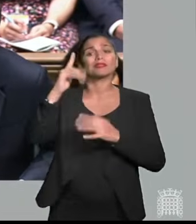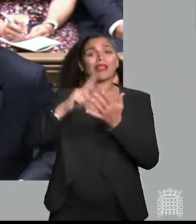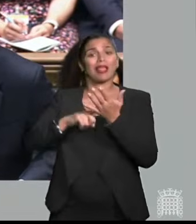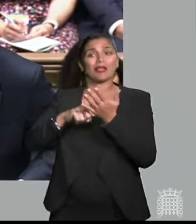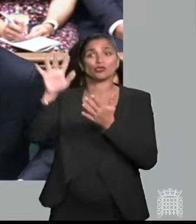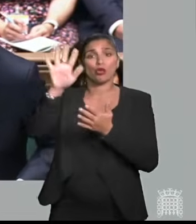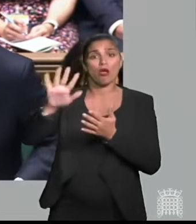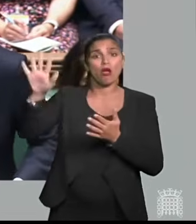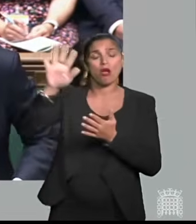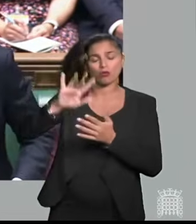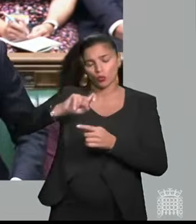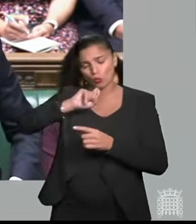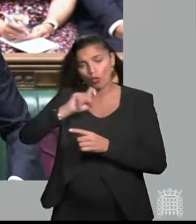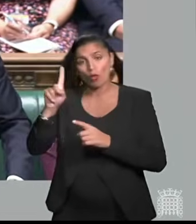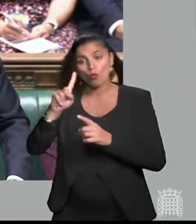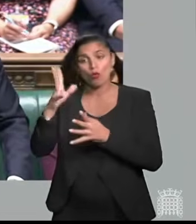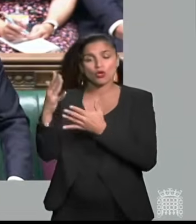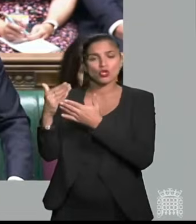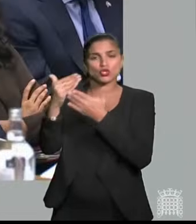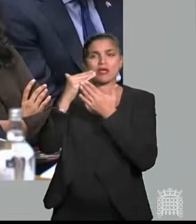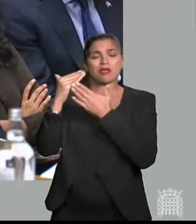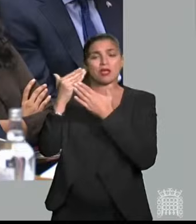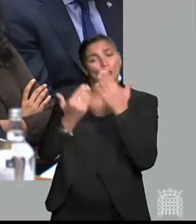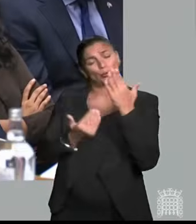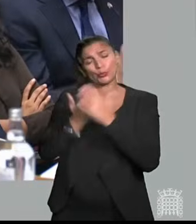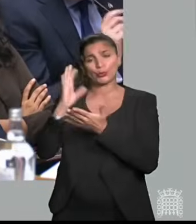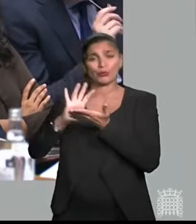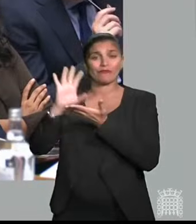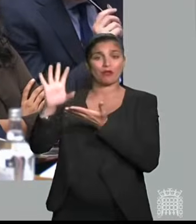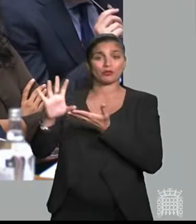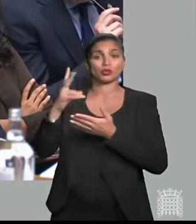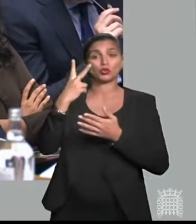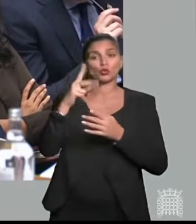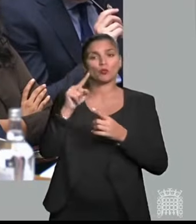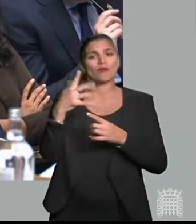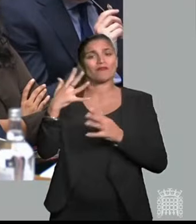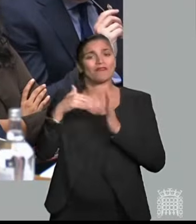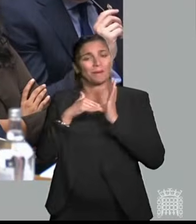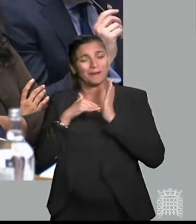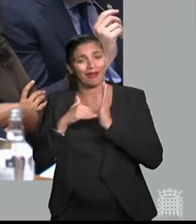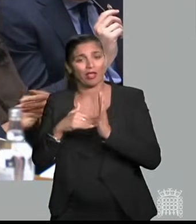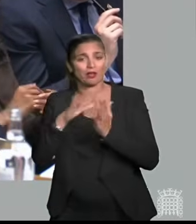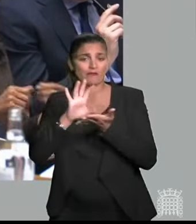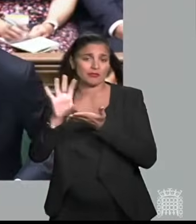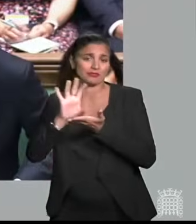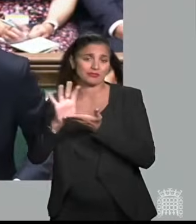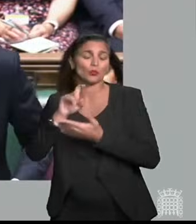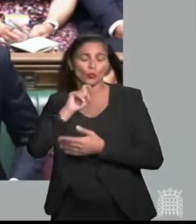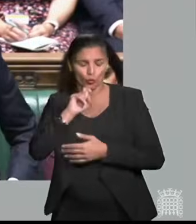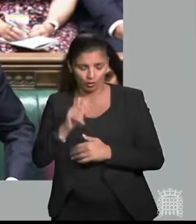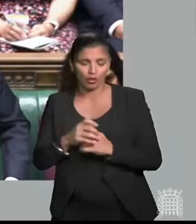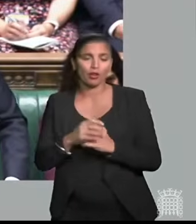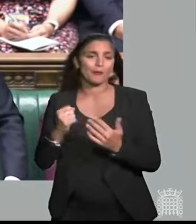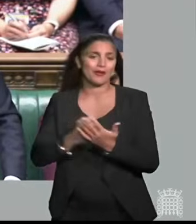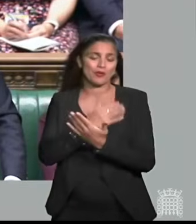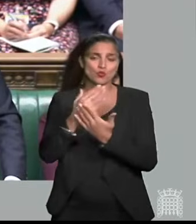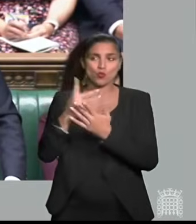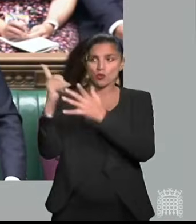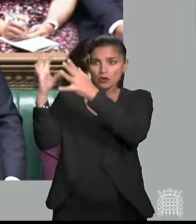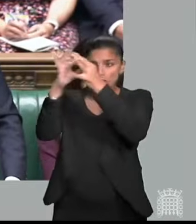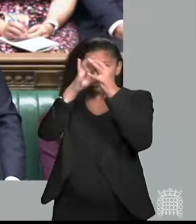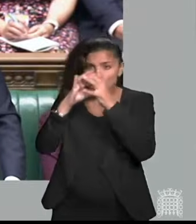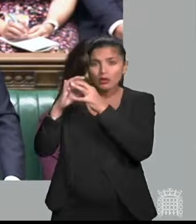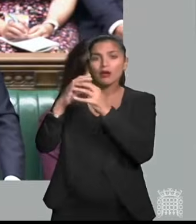in a brand new £2.5 billion fund to support local transport connections, perhaps many or some of the ones